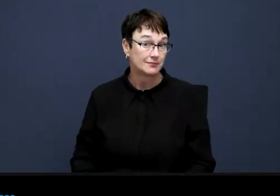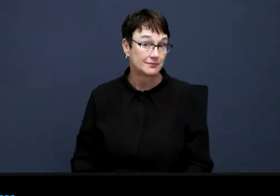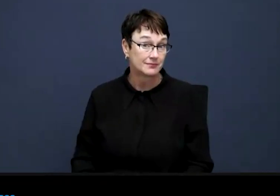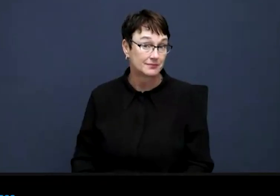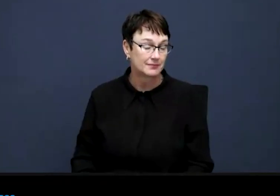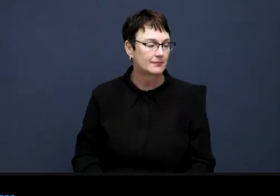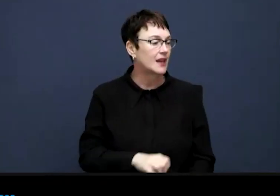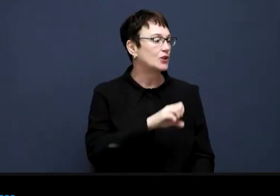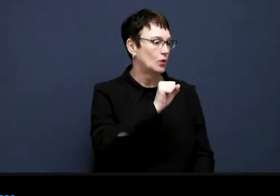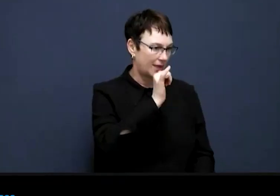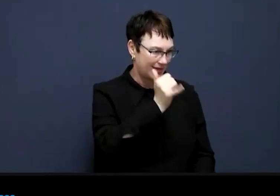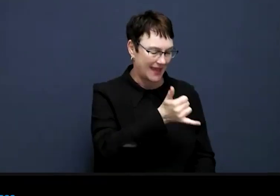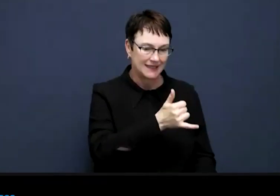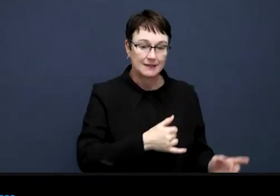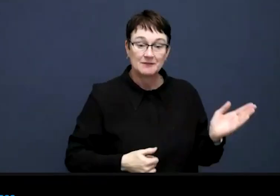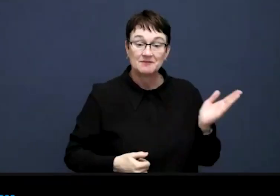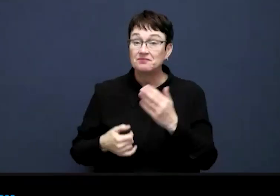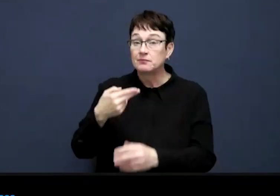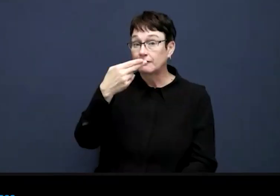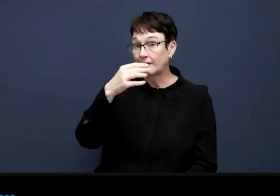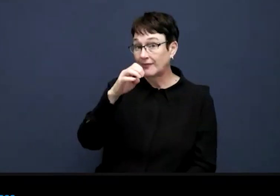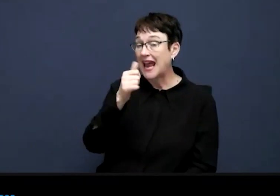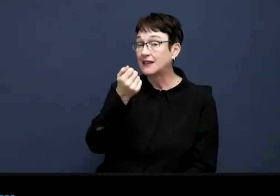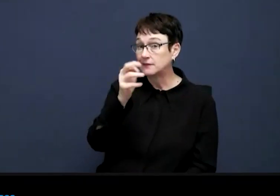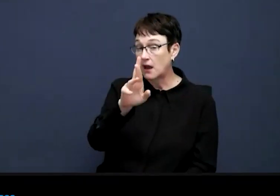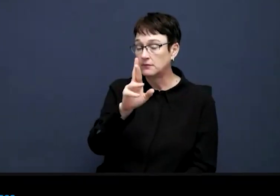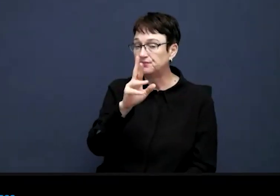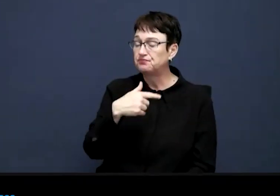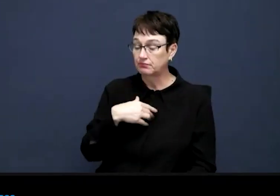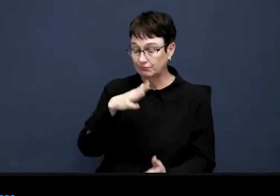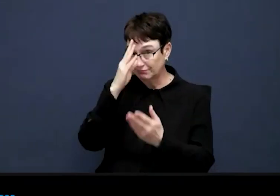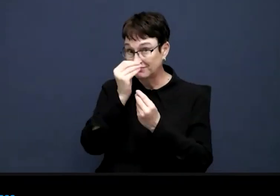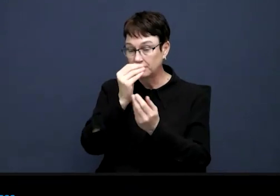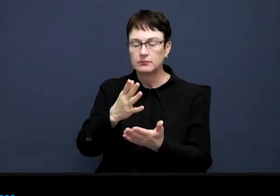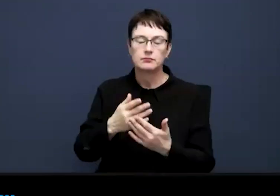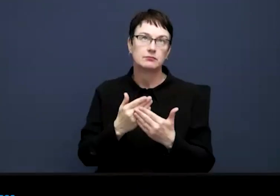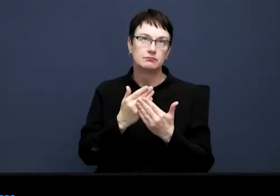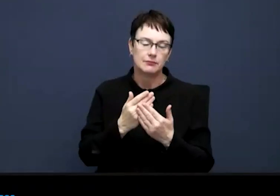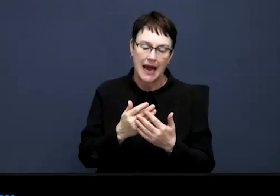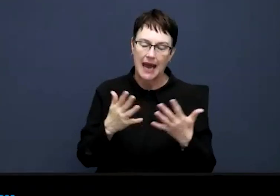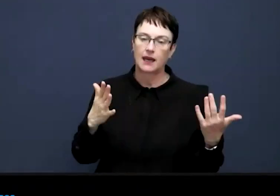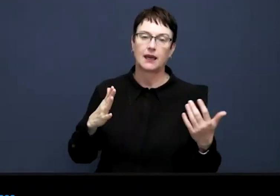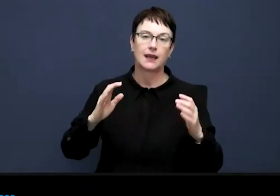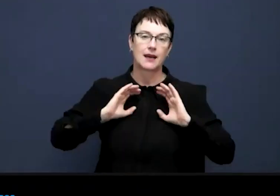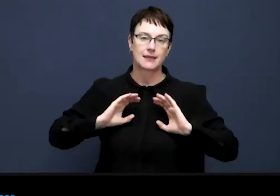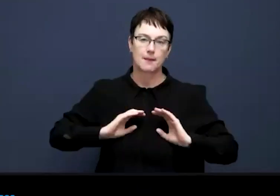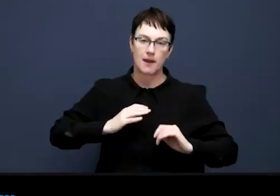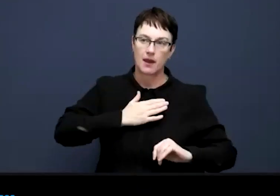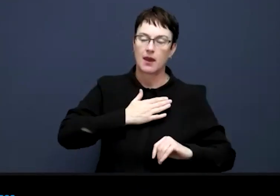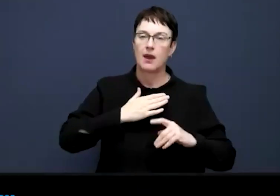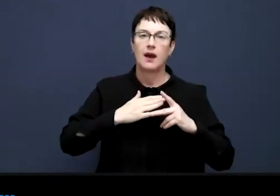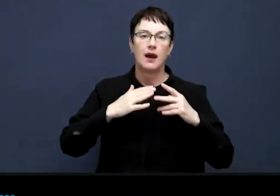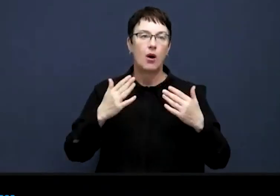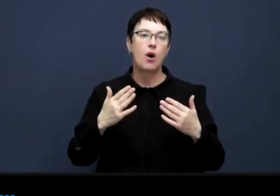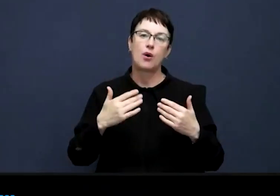Hector? Yeah, I'd love to comment on this. So this is something we tackle with a lot of our customers and organizations about where do you prioritize first? And so